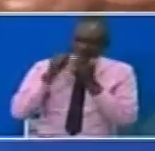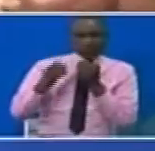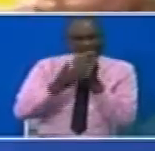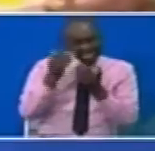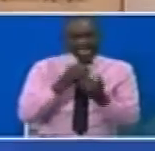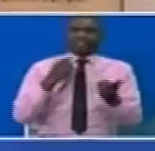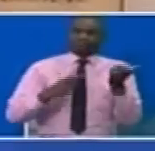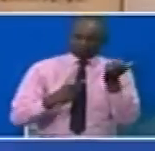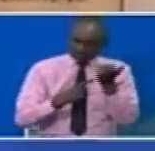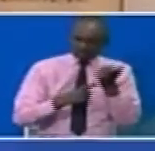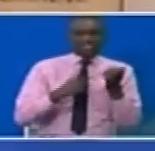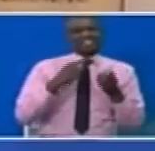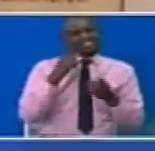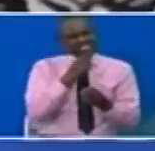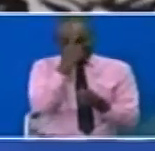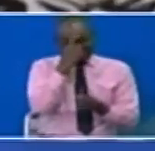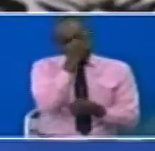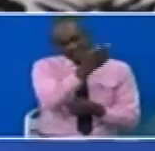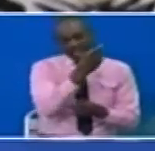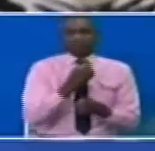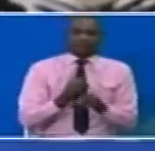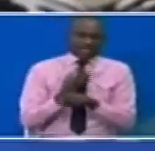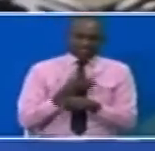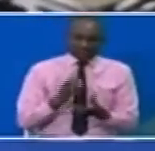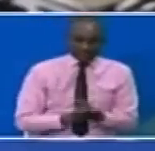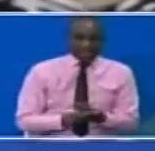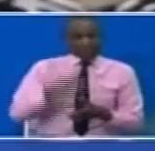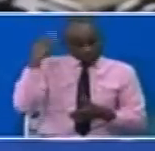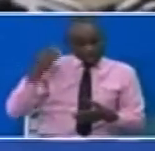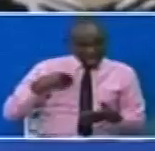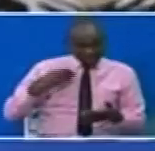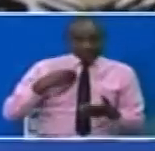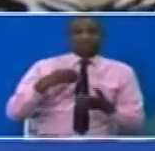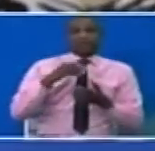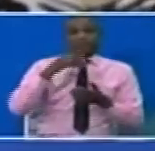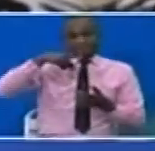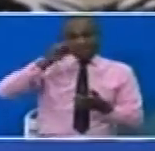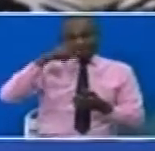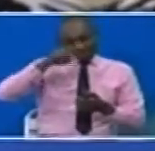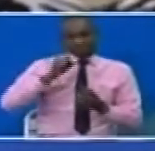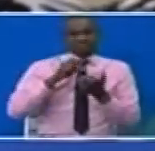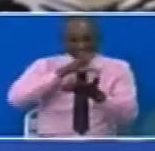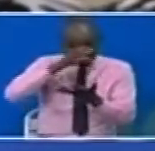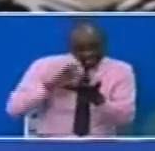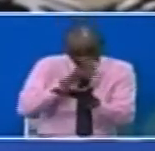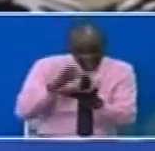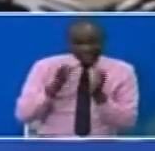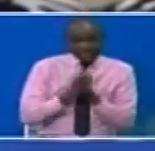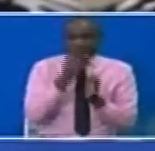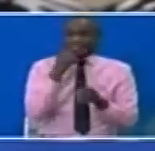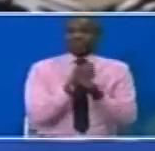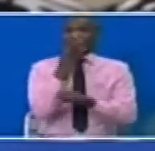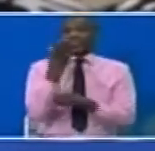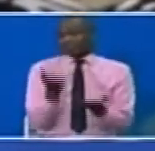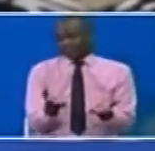in India to beat cancer. We had a PET scan in Kenya from 2013 when I was diagnosed